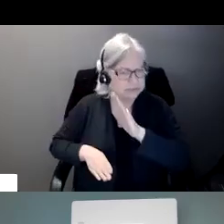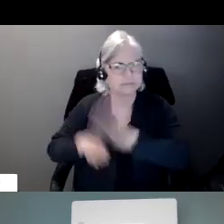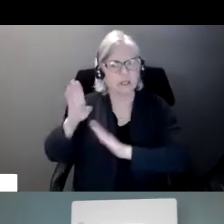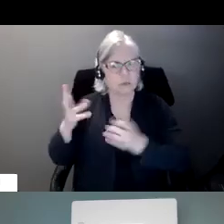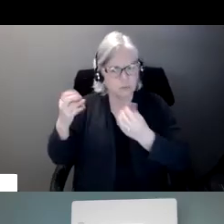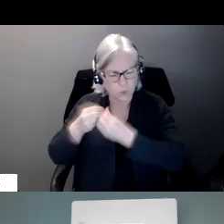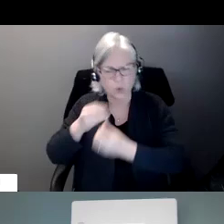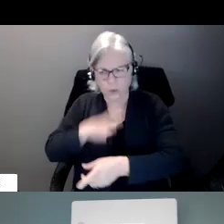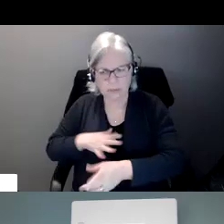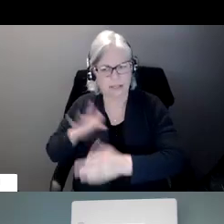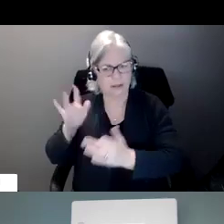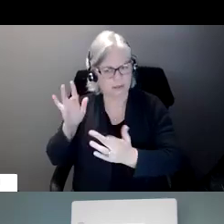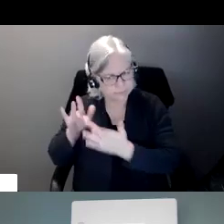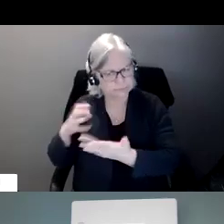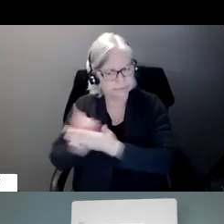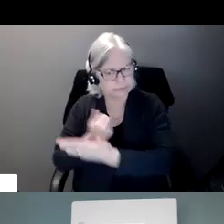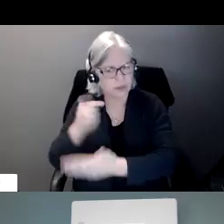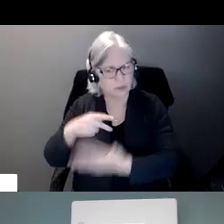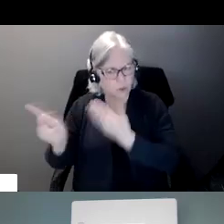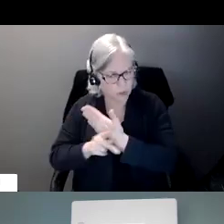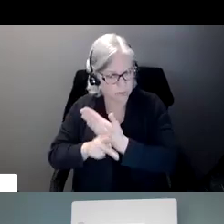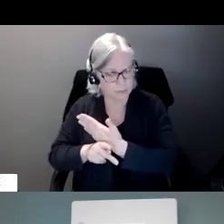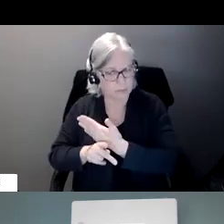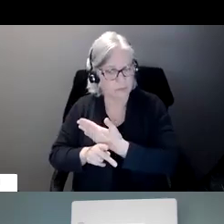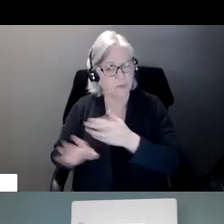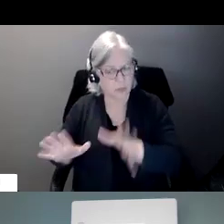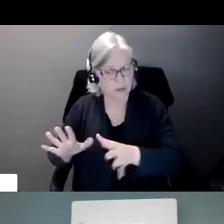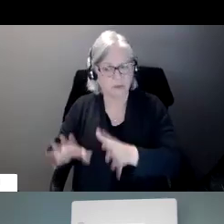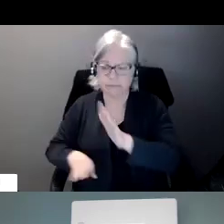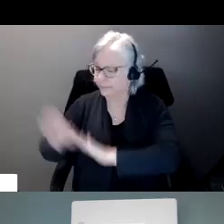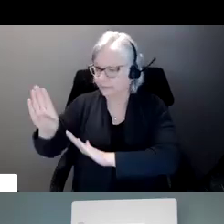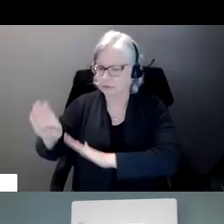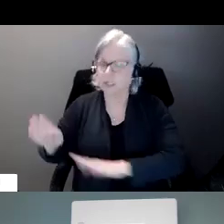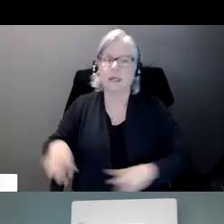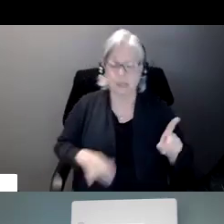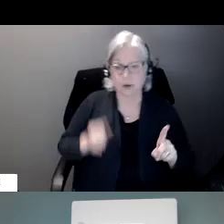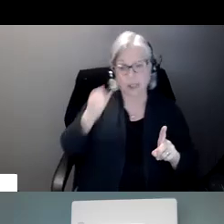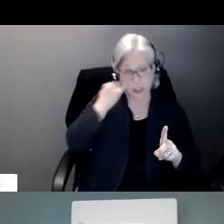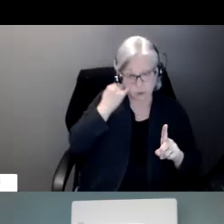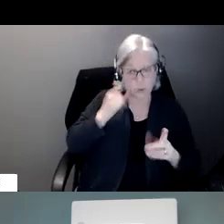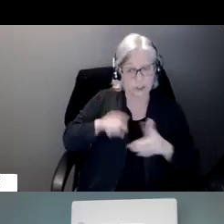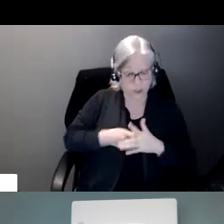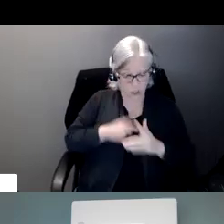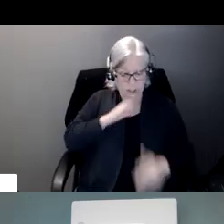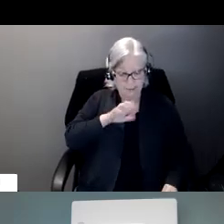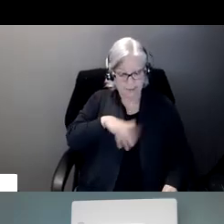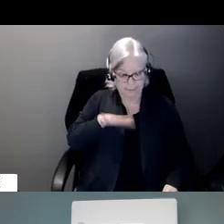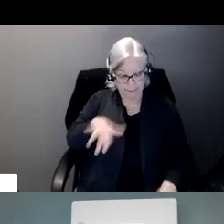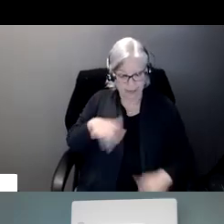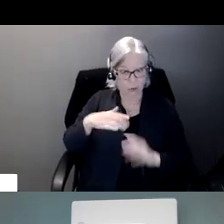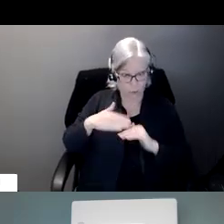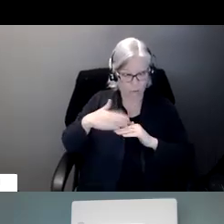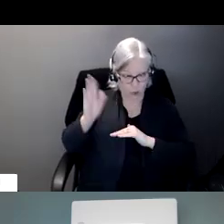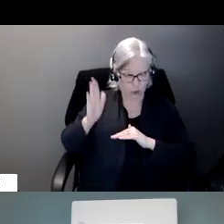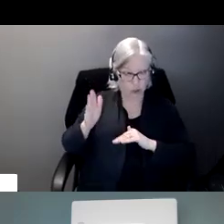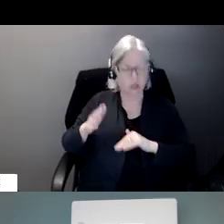we looked at the numbers back and included women who are 55 plus, we would add 72%